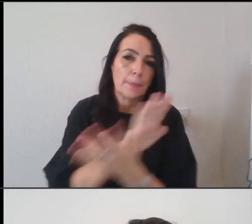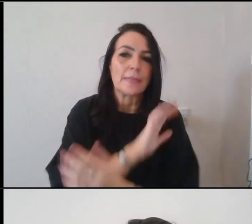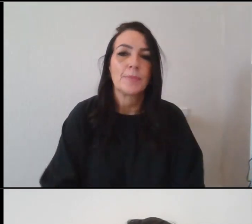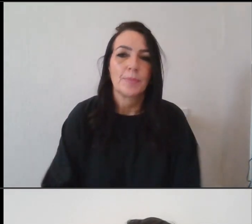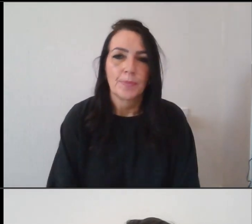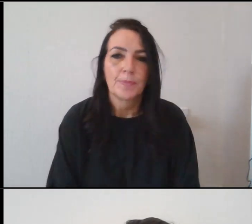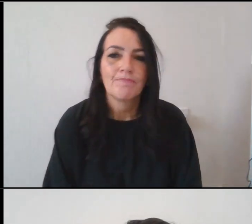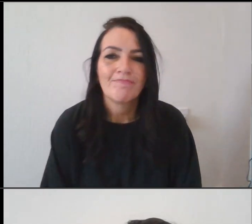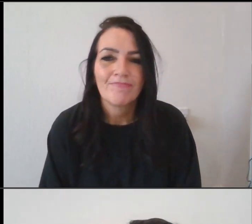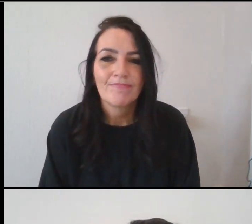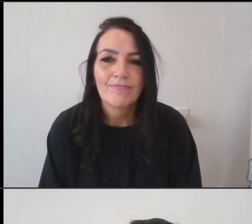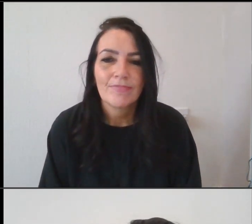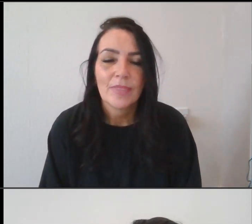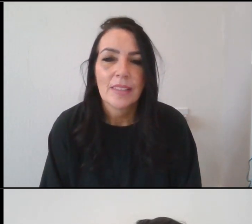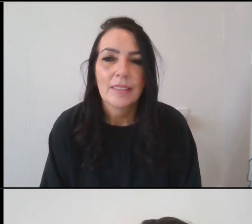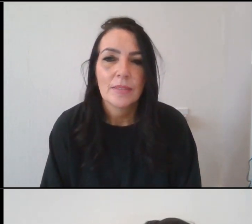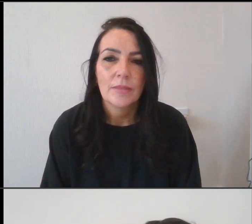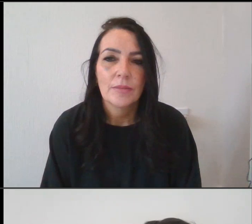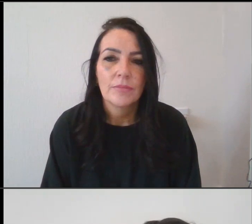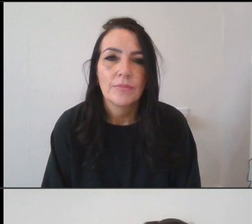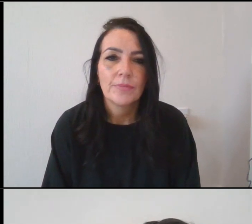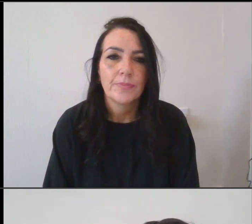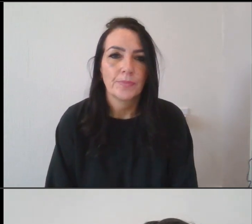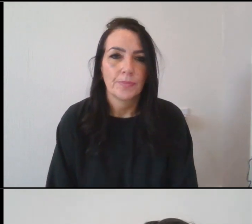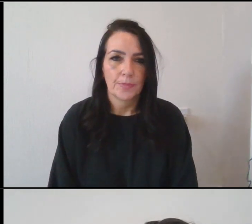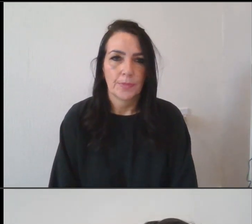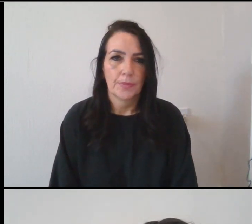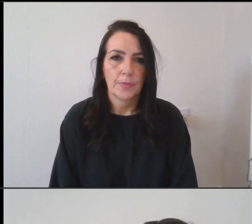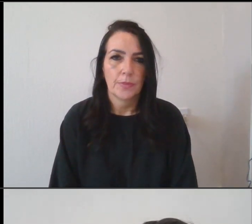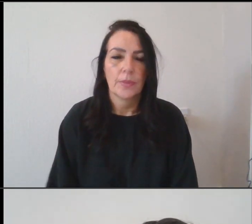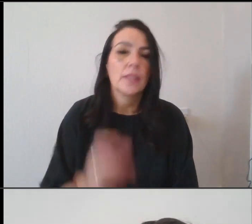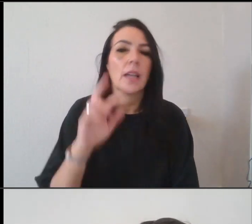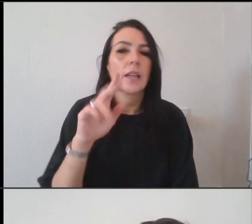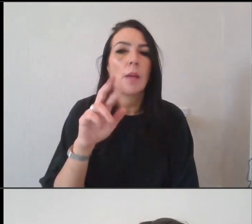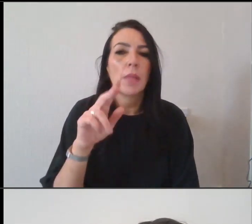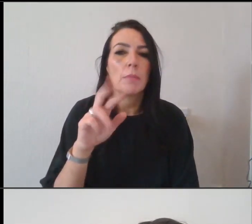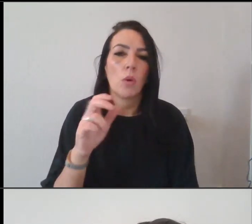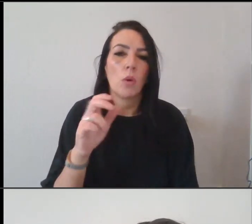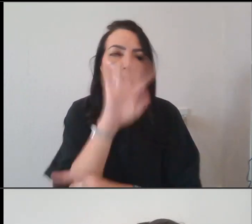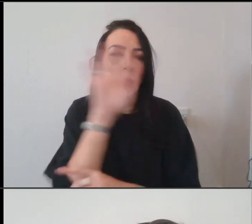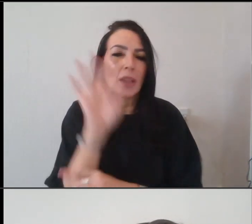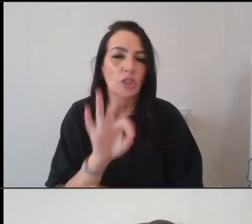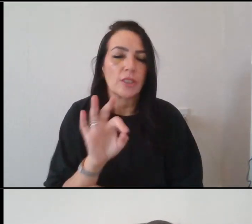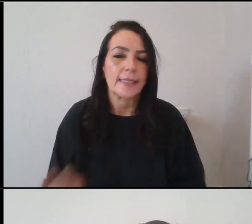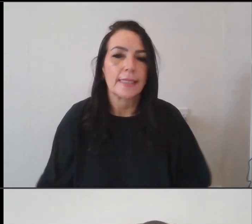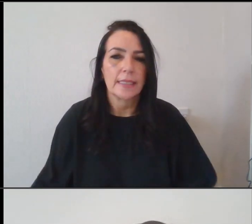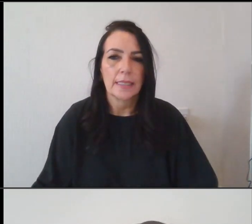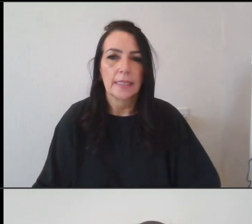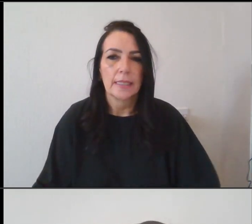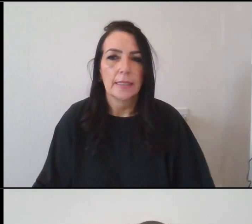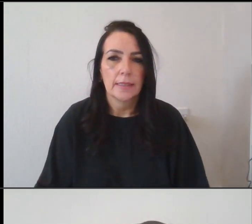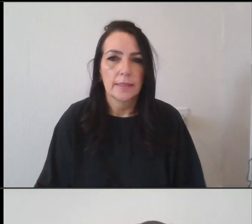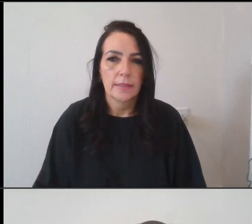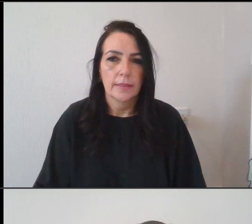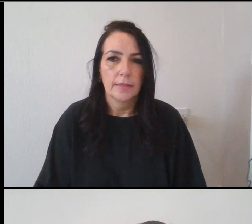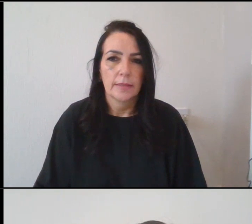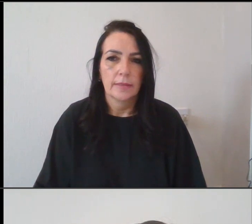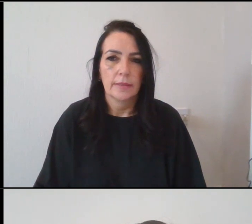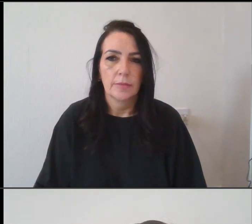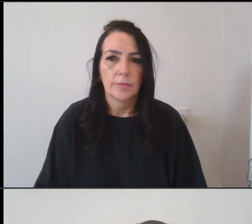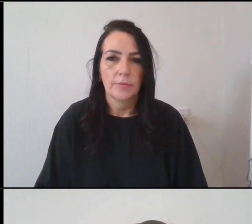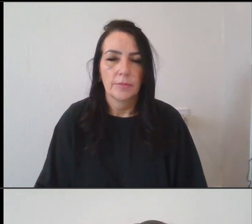Perfect. Thank you, Laura. We have a couple more pre-submitted questions, so we'll get through those first, and